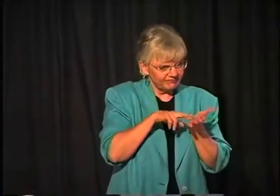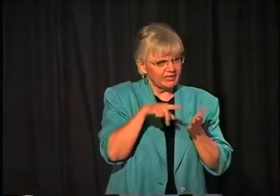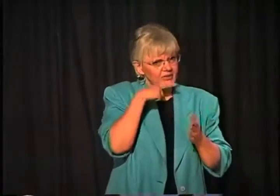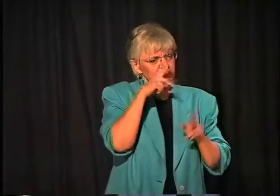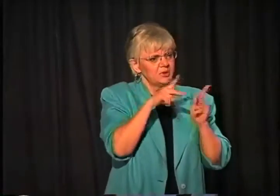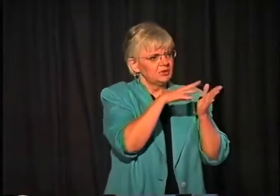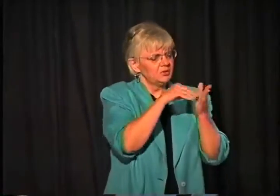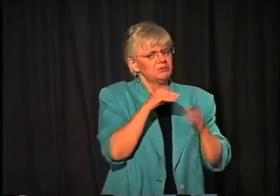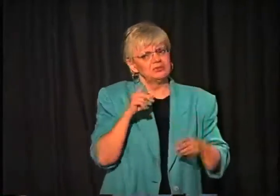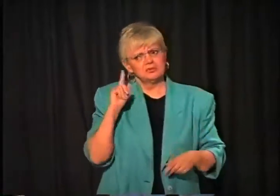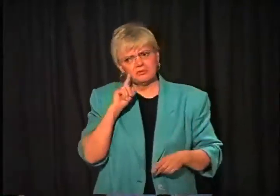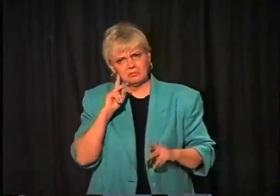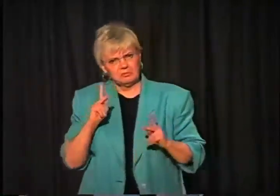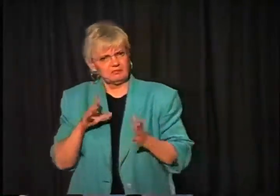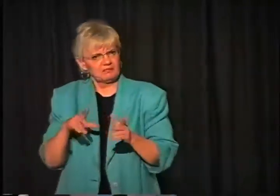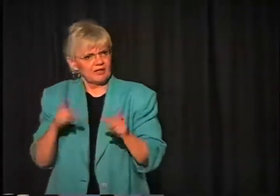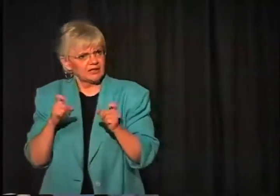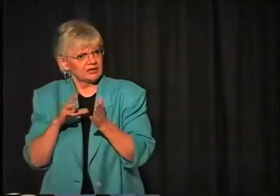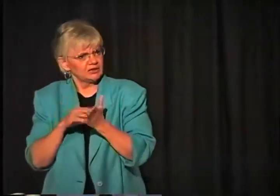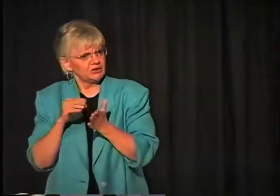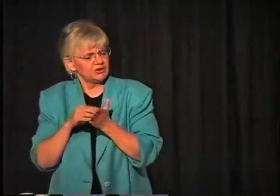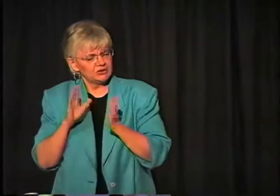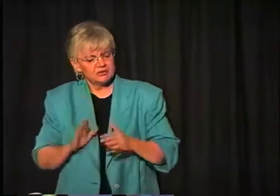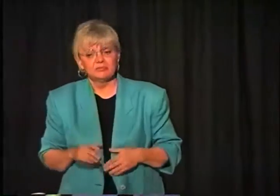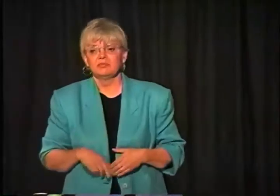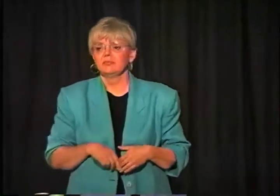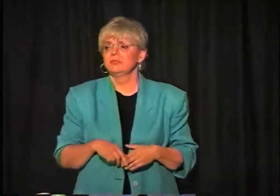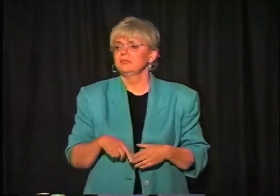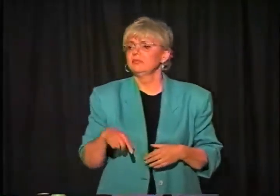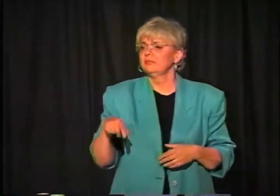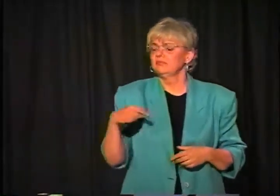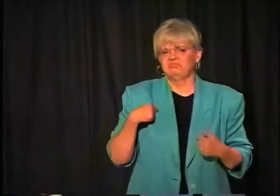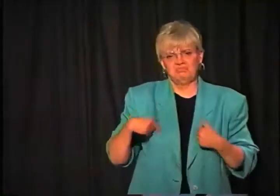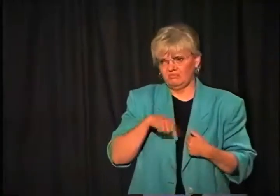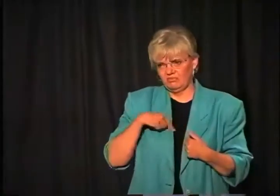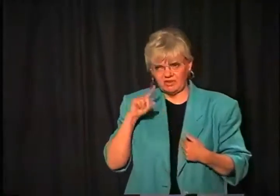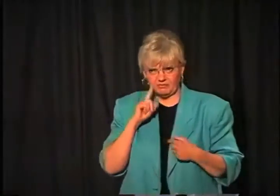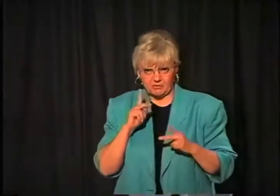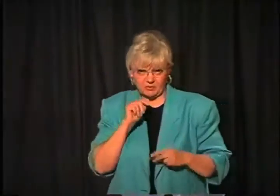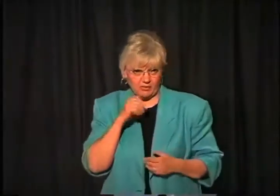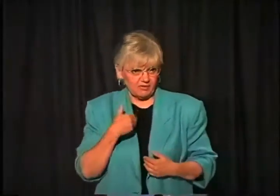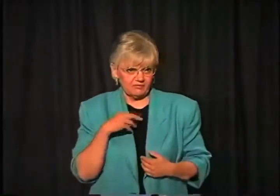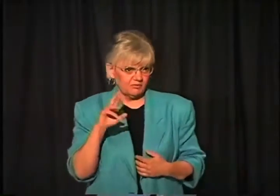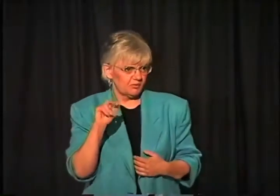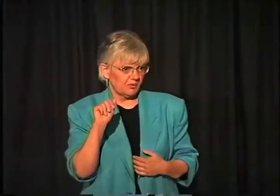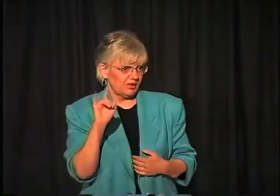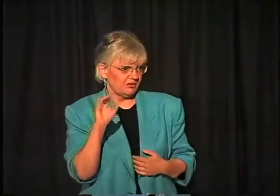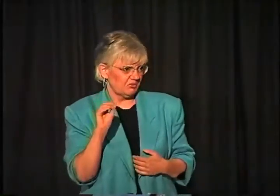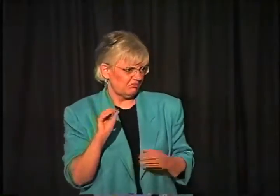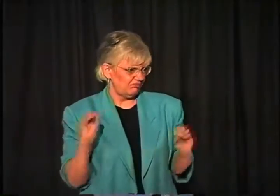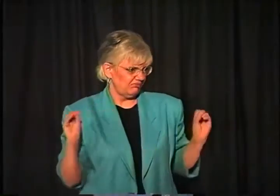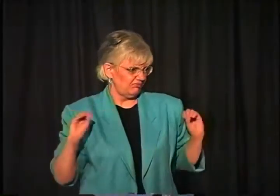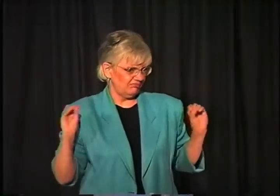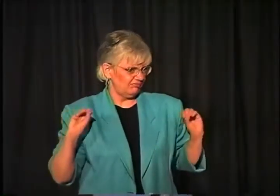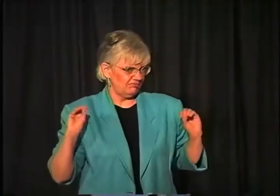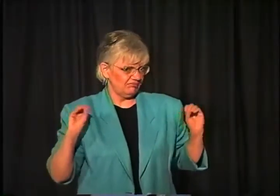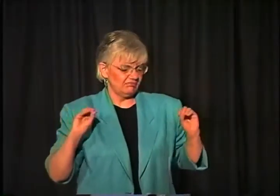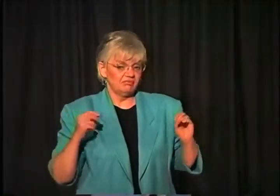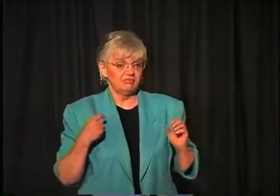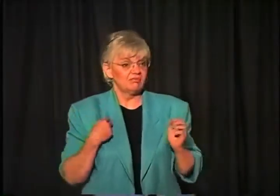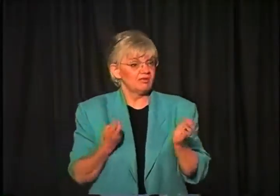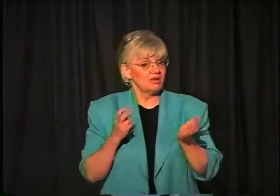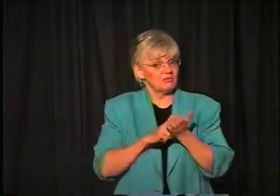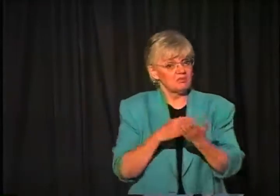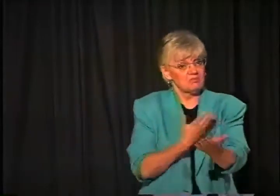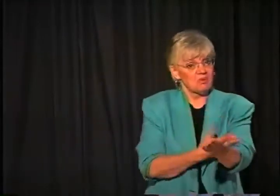Now, I said before that I had come to the conclusion that hearing people are slow learners. I have some evidence I'd like to share with you about that. We deaf folks